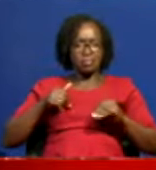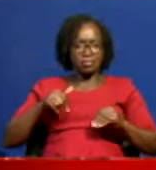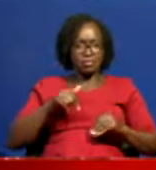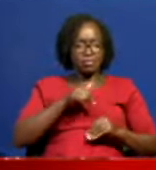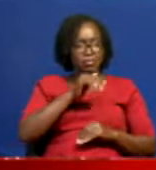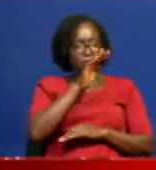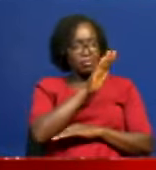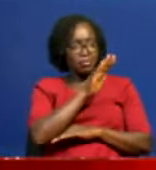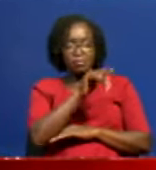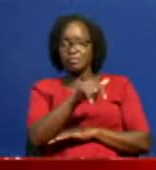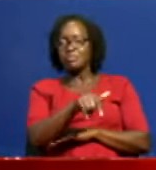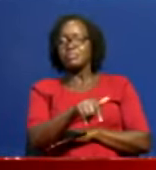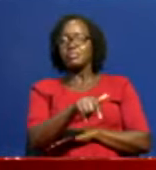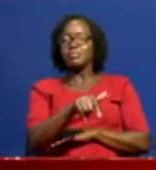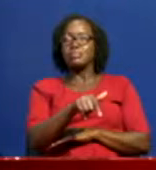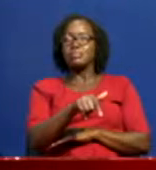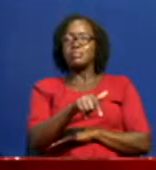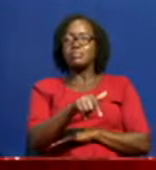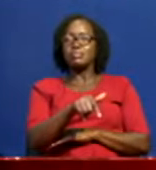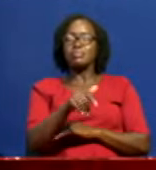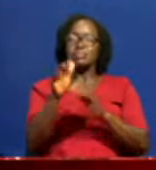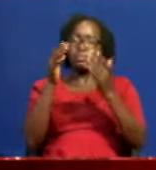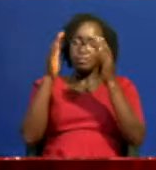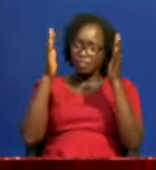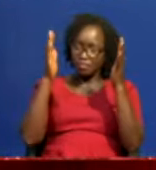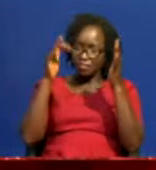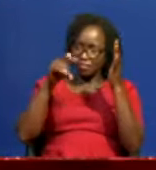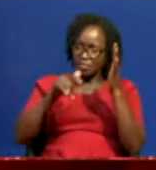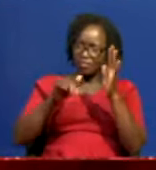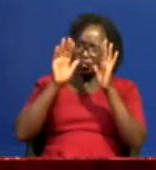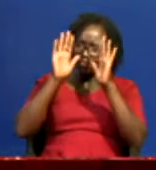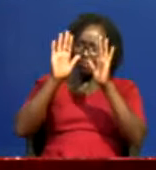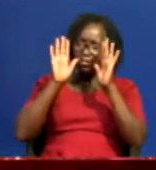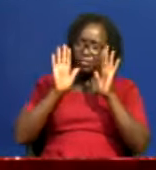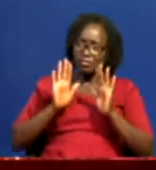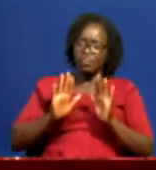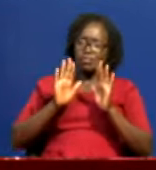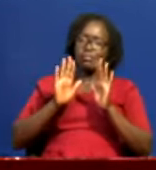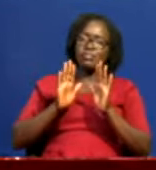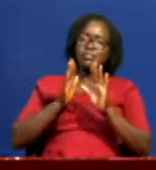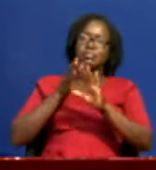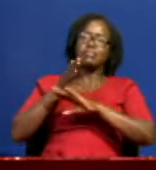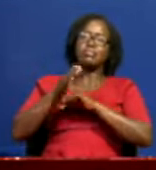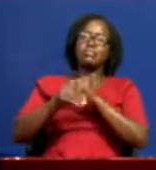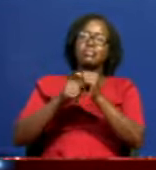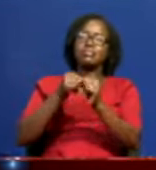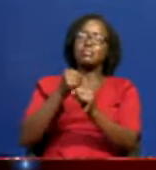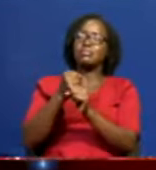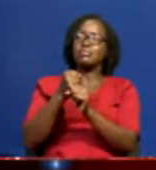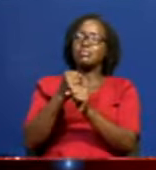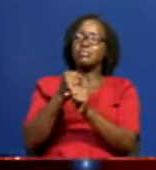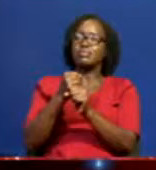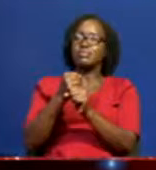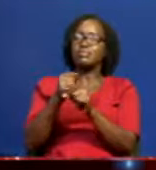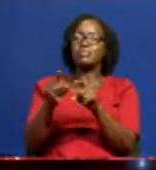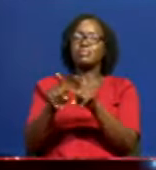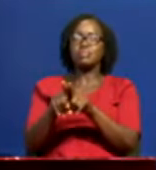leo katika sherehe hii ya muhimu ya kuvuka mwaka